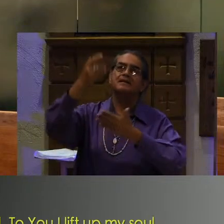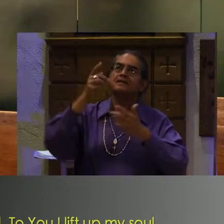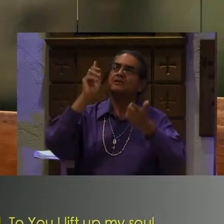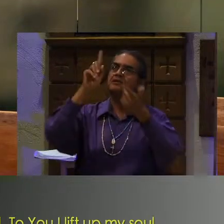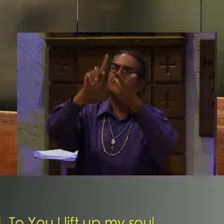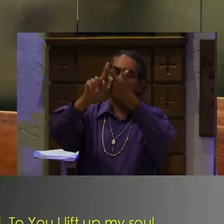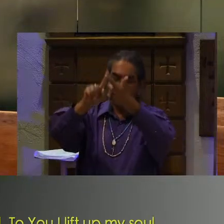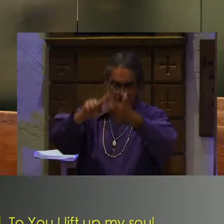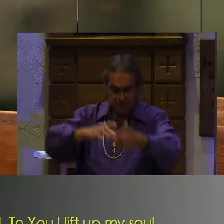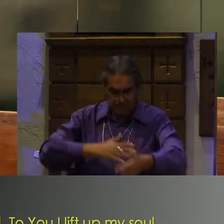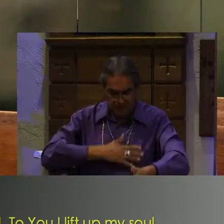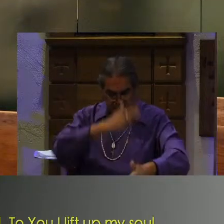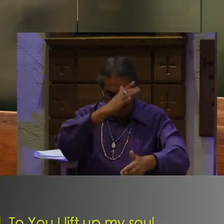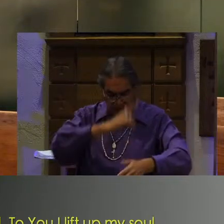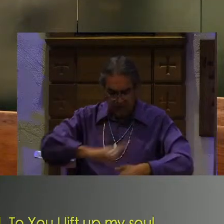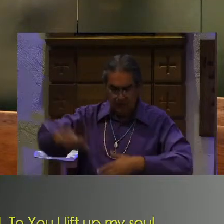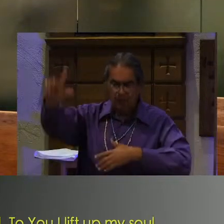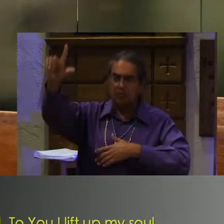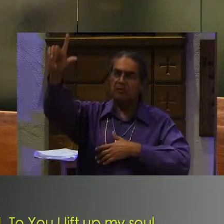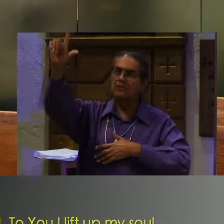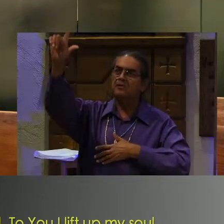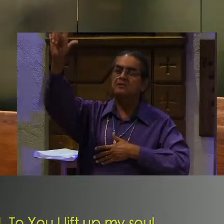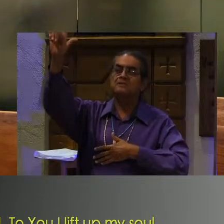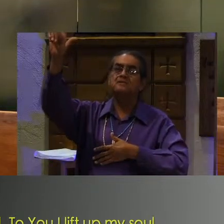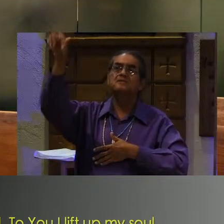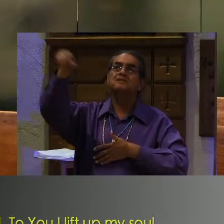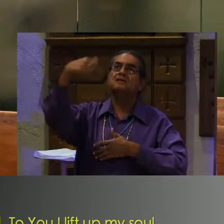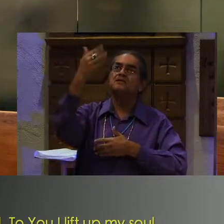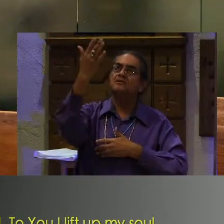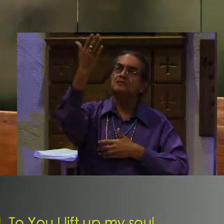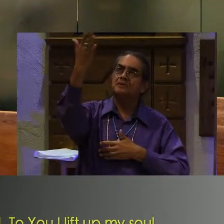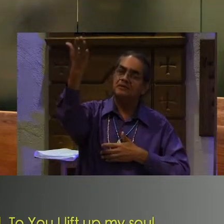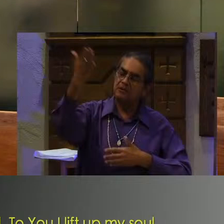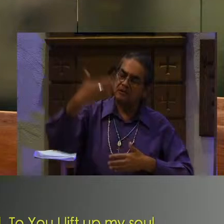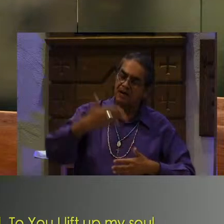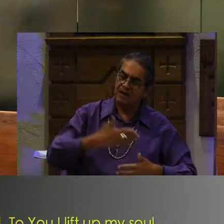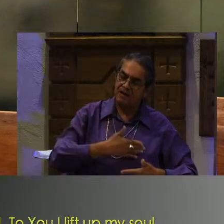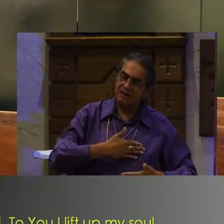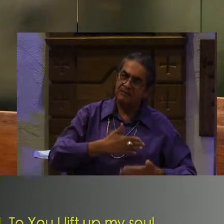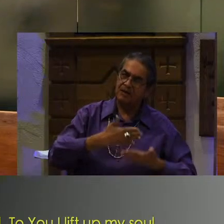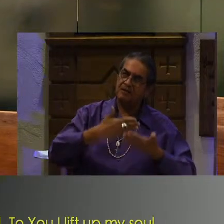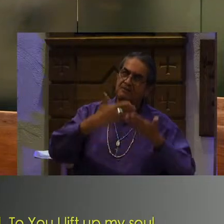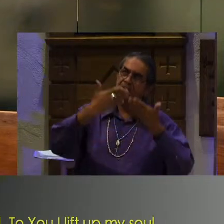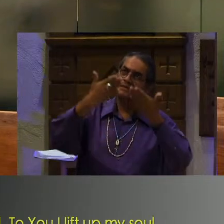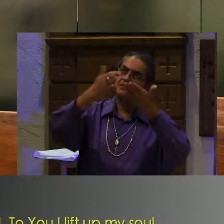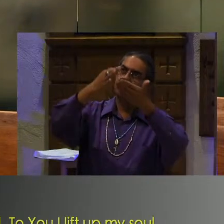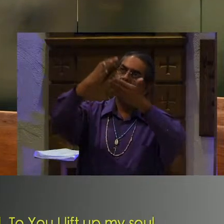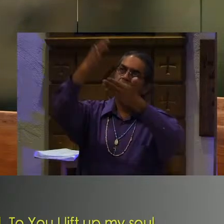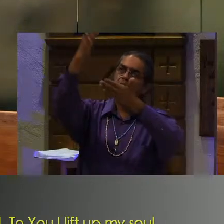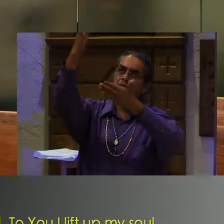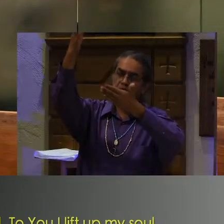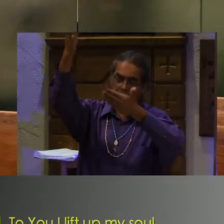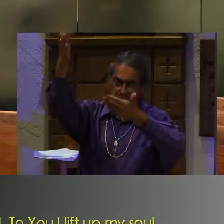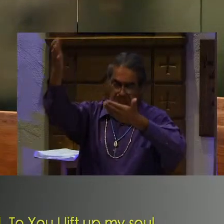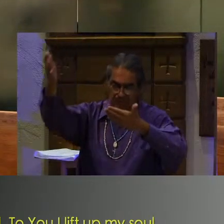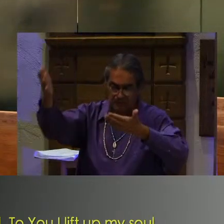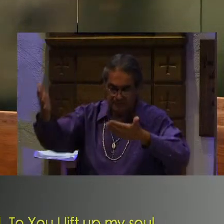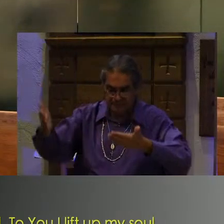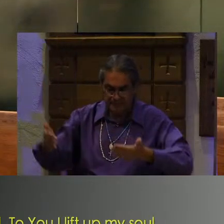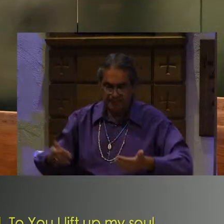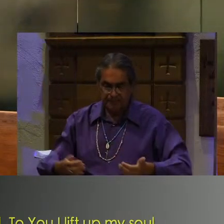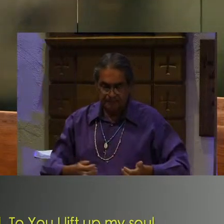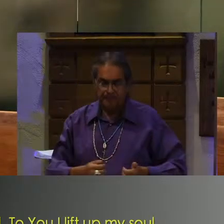Spirit to my Lord, to you I lift up my soul.